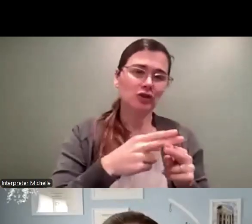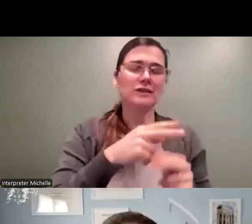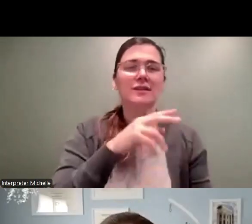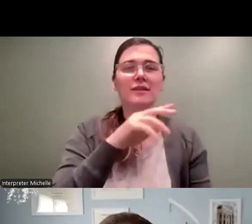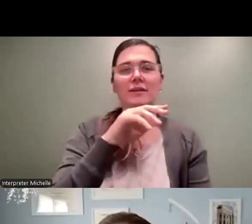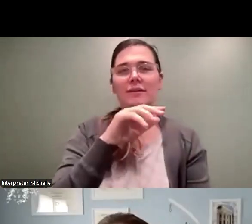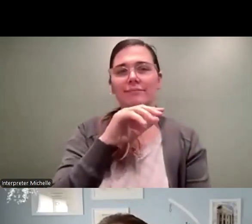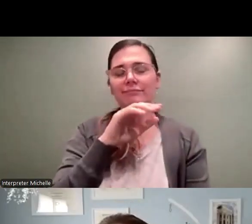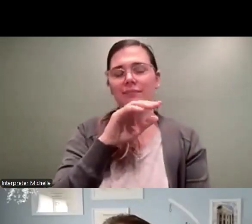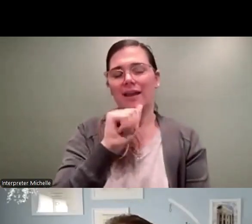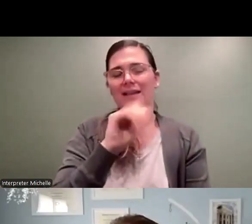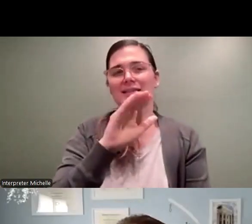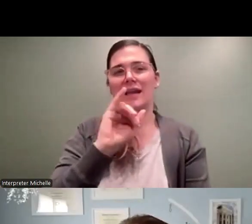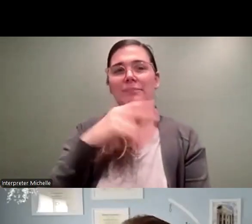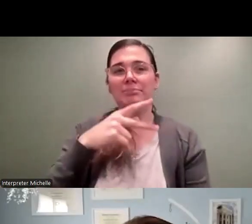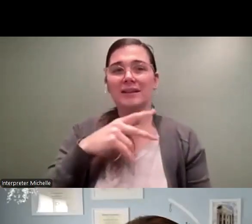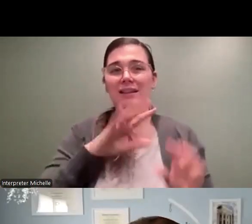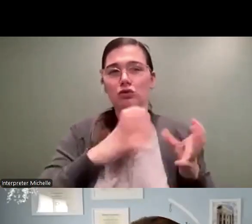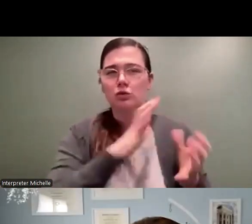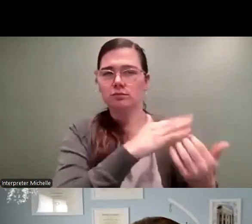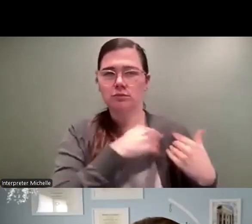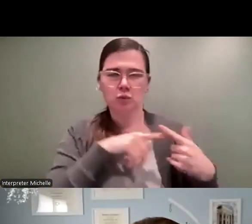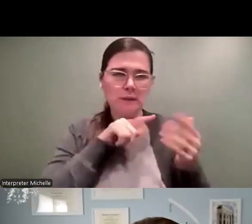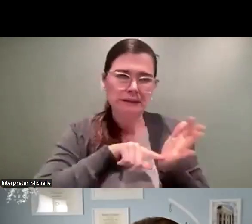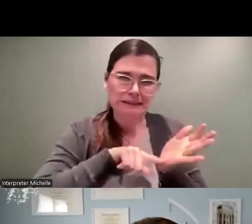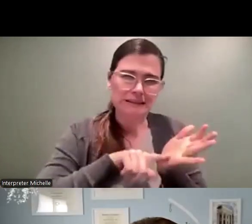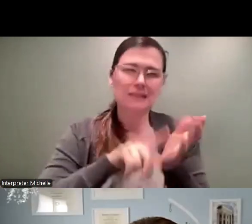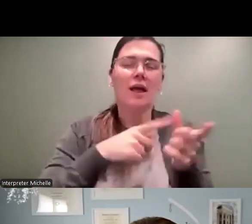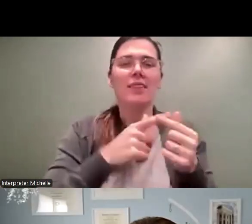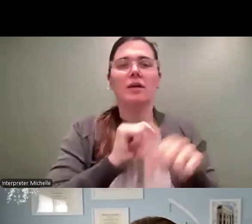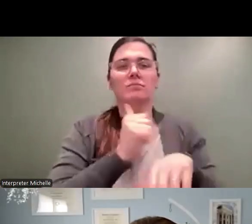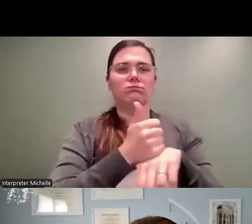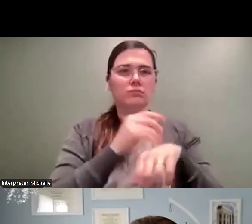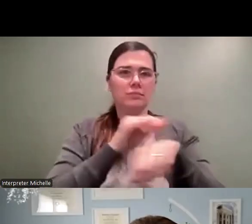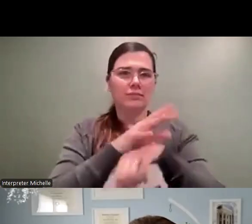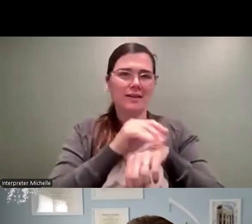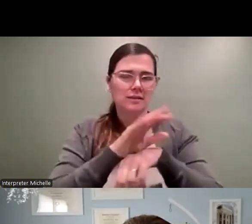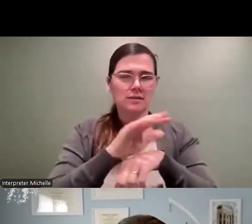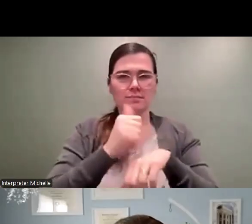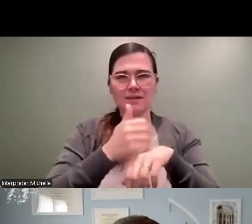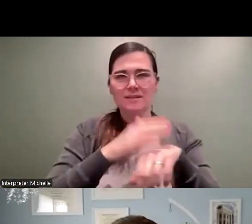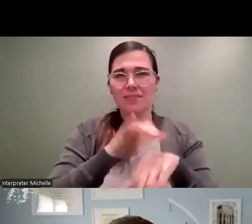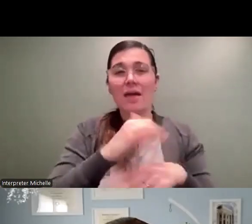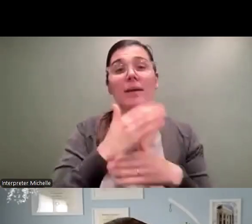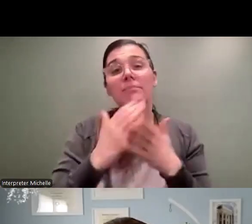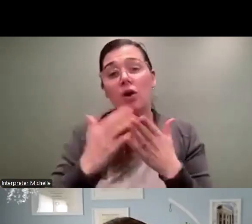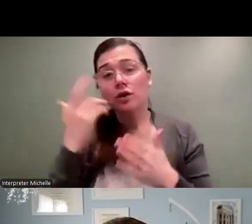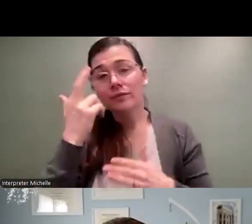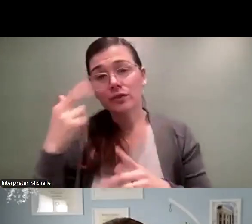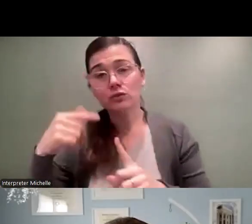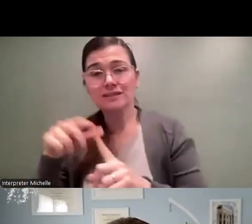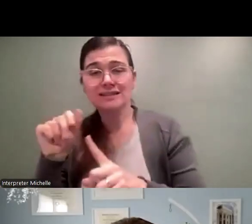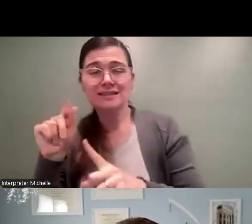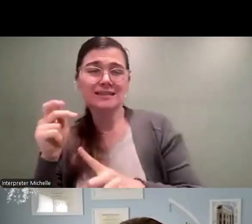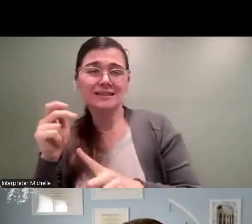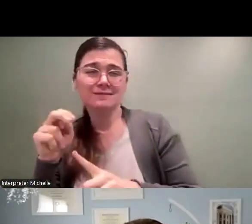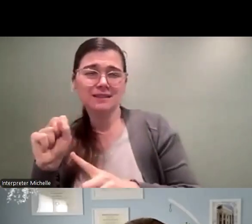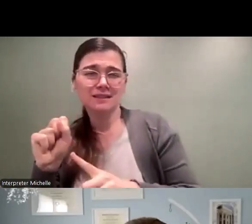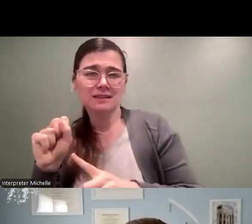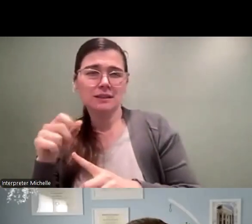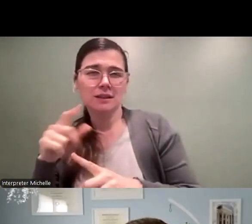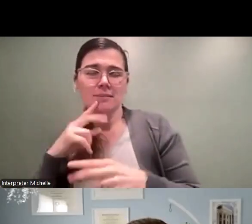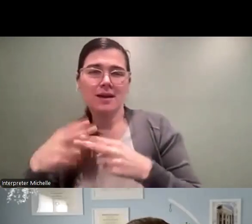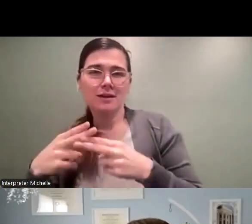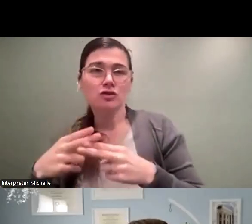really look at all of this. I think probably part of the reason, as Dr. Stevens mentioned, is that 16 and 18, the ones that are most